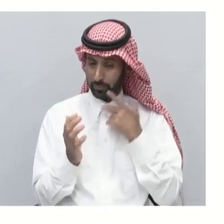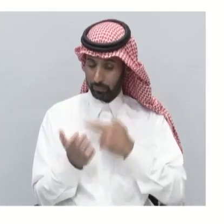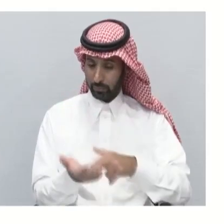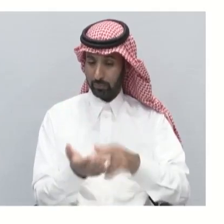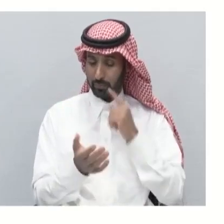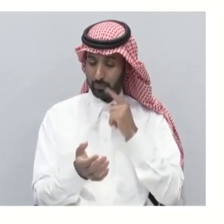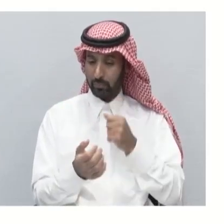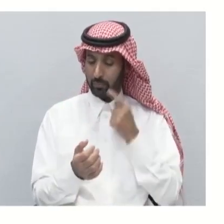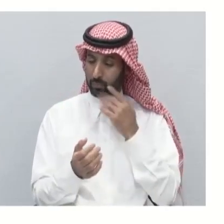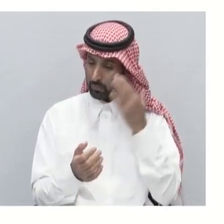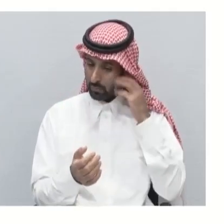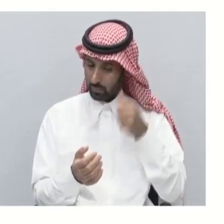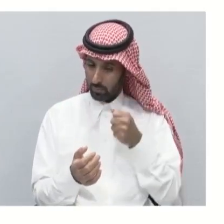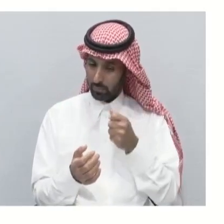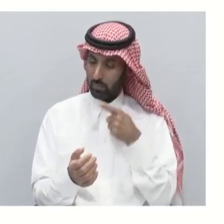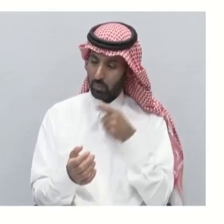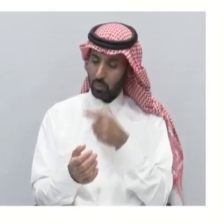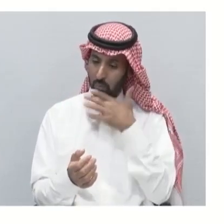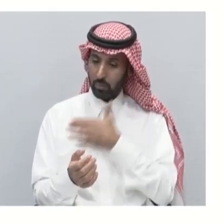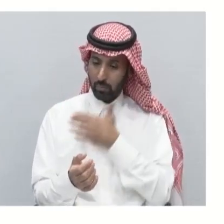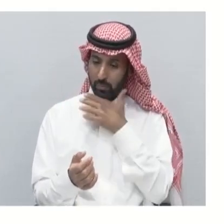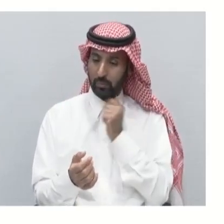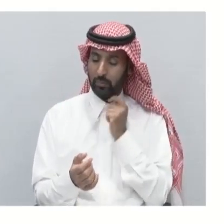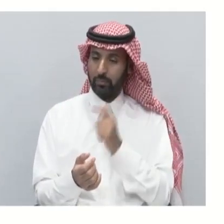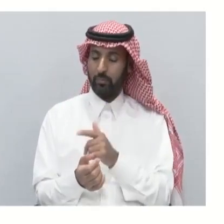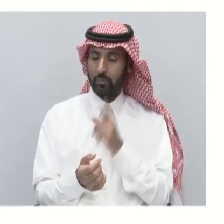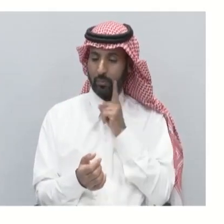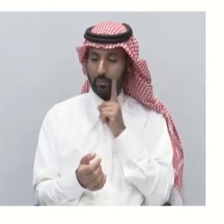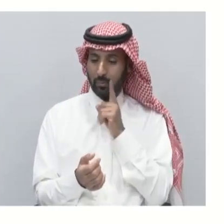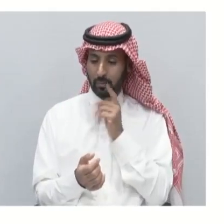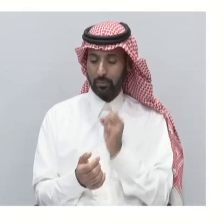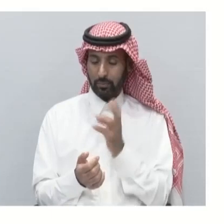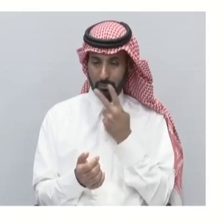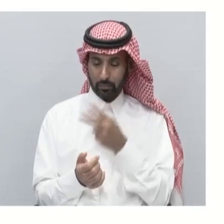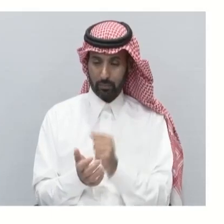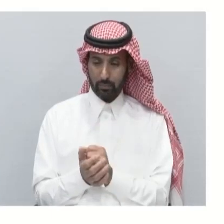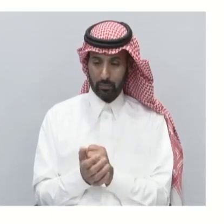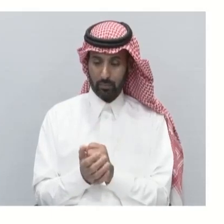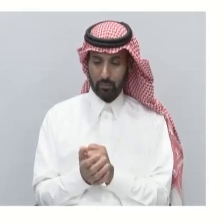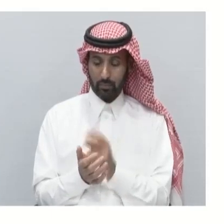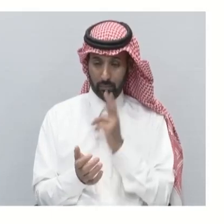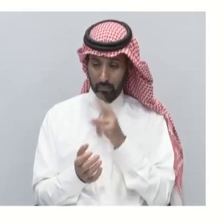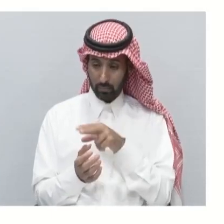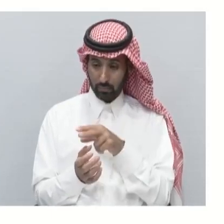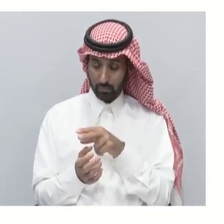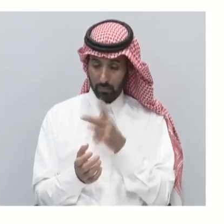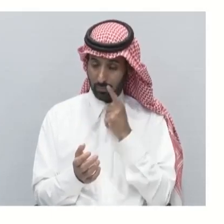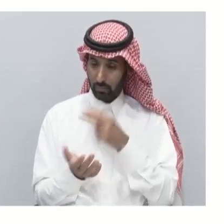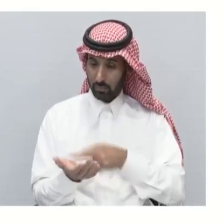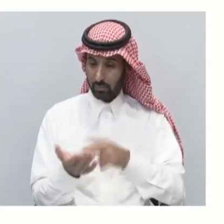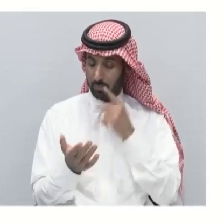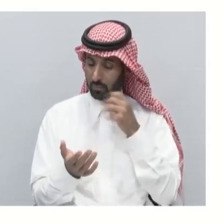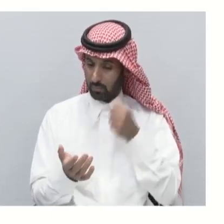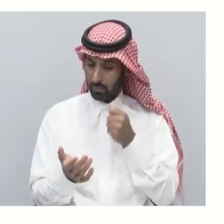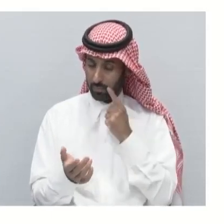your mom. See you then, and signed her name, Summer. Here, notice that please send my best to